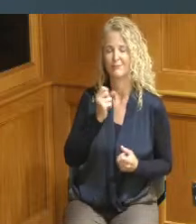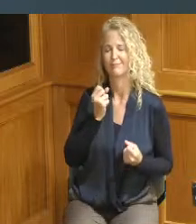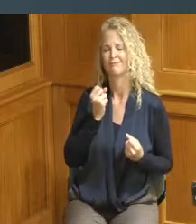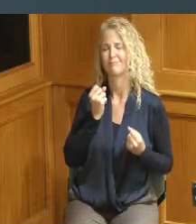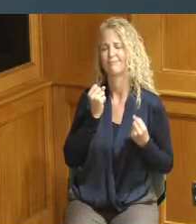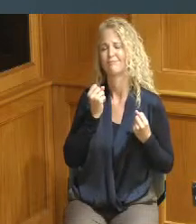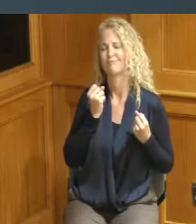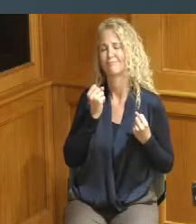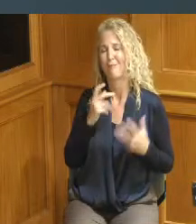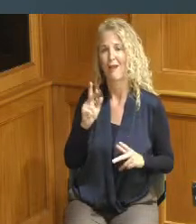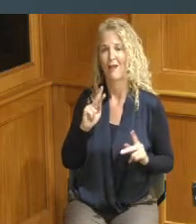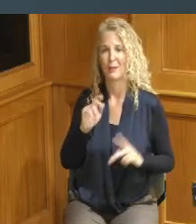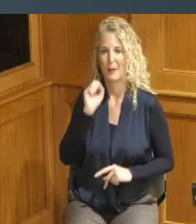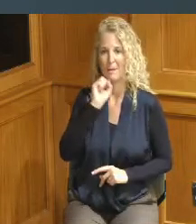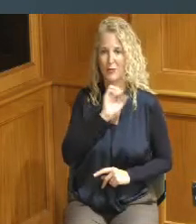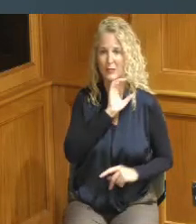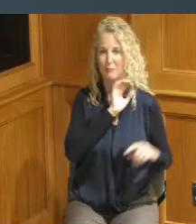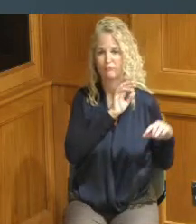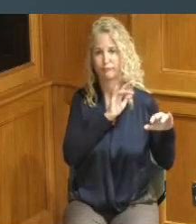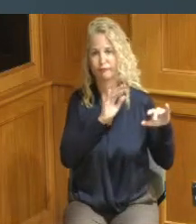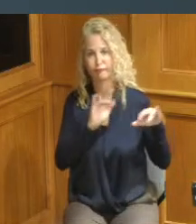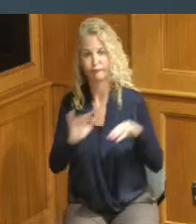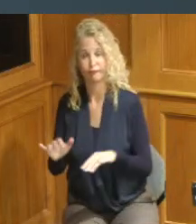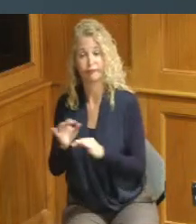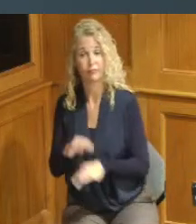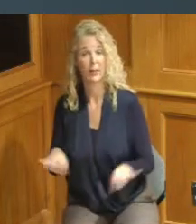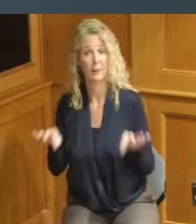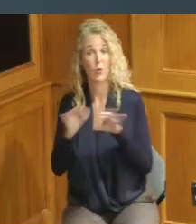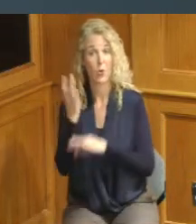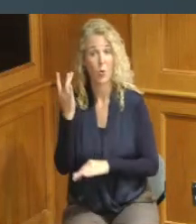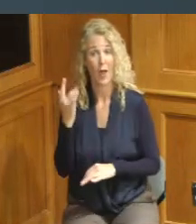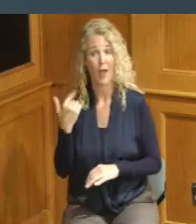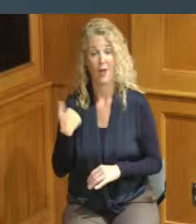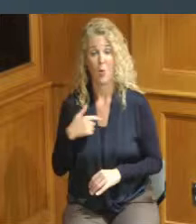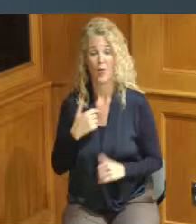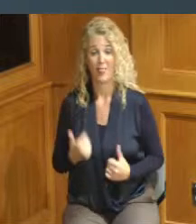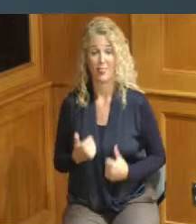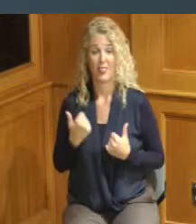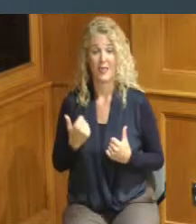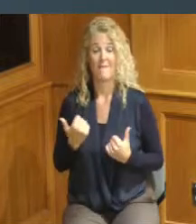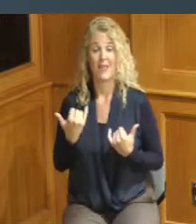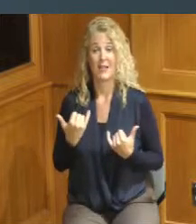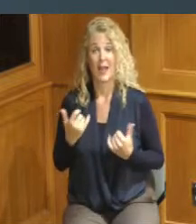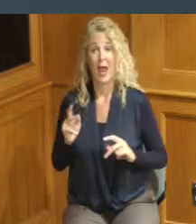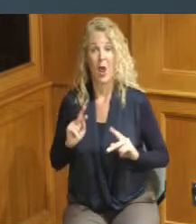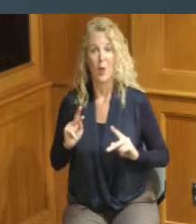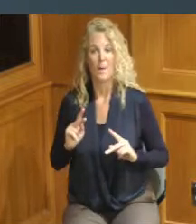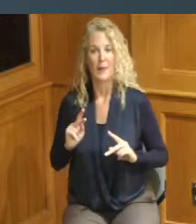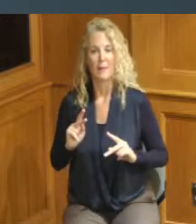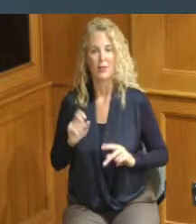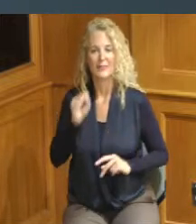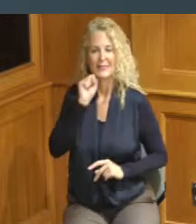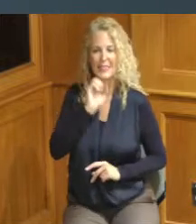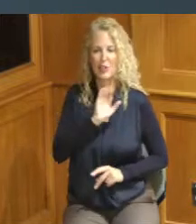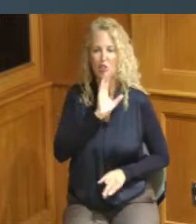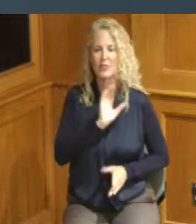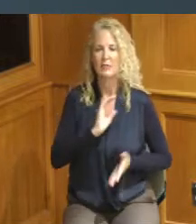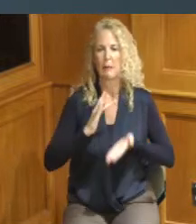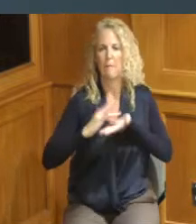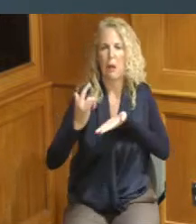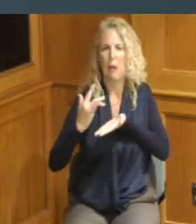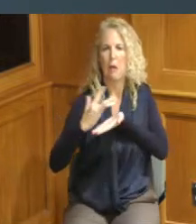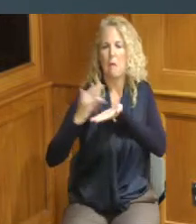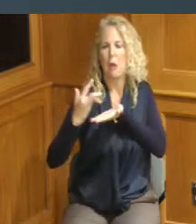of seniors. Now, this was important because we're living in a time where people are preying on seniors. They'll call you with some kind